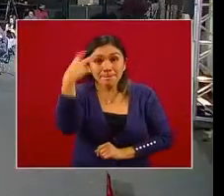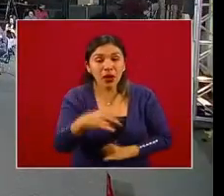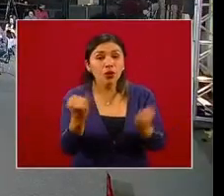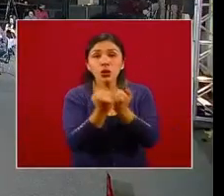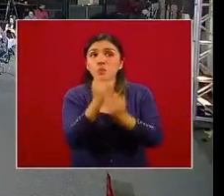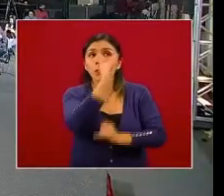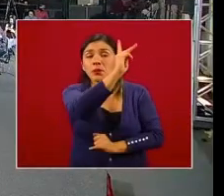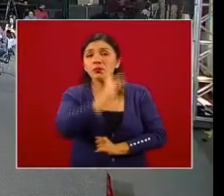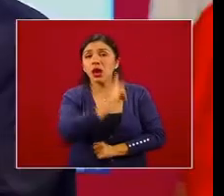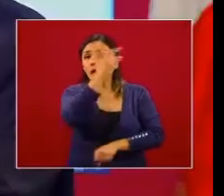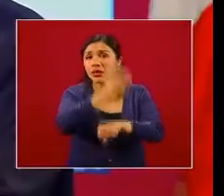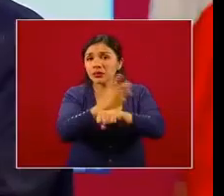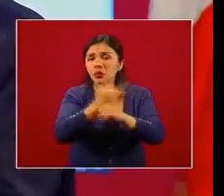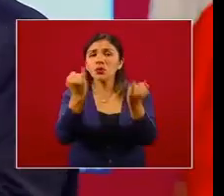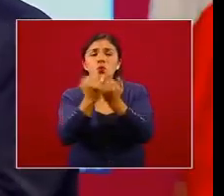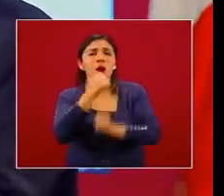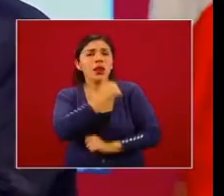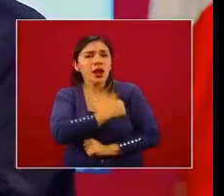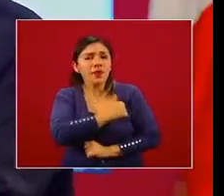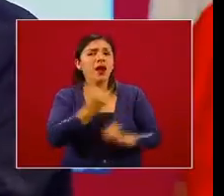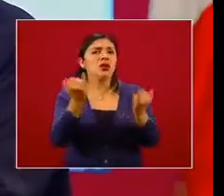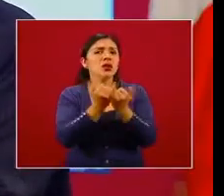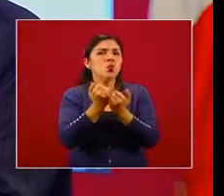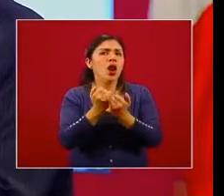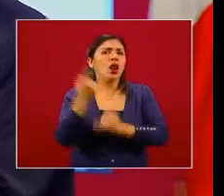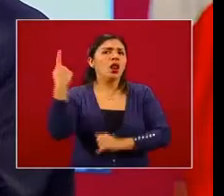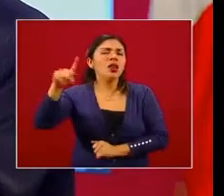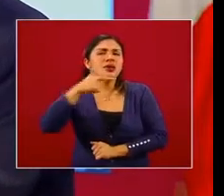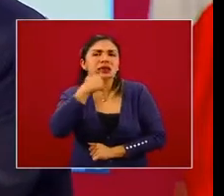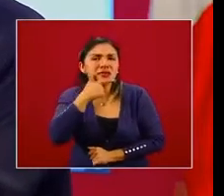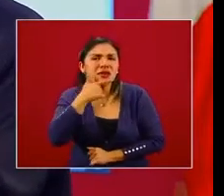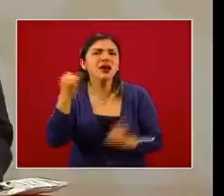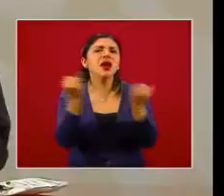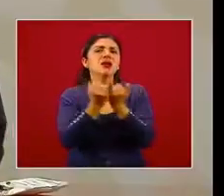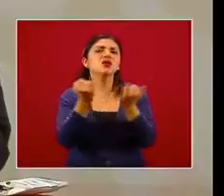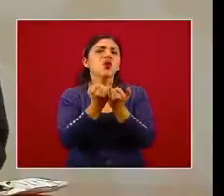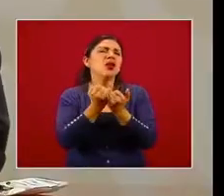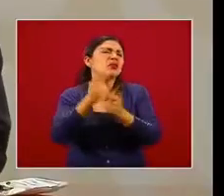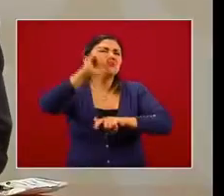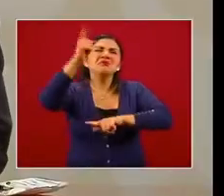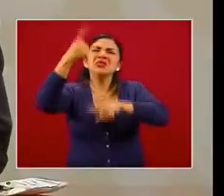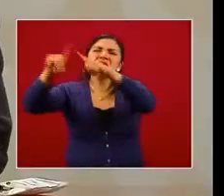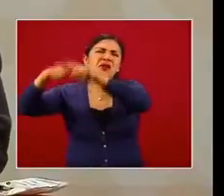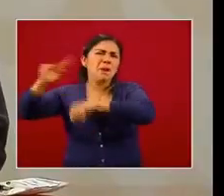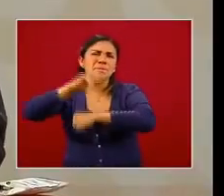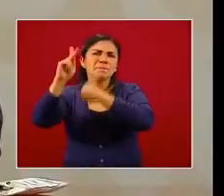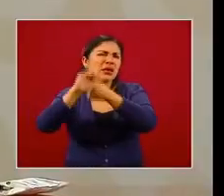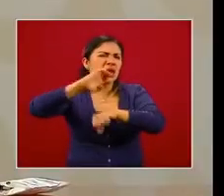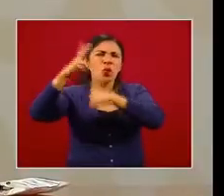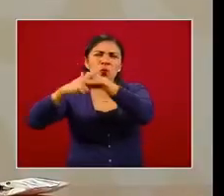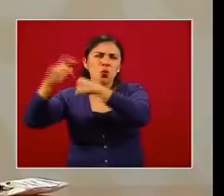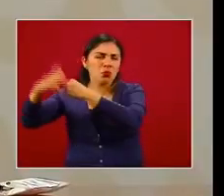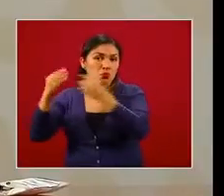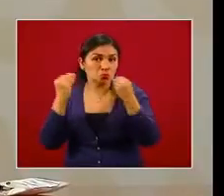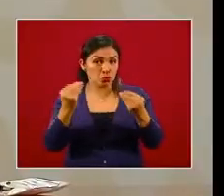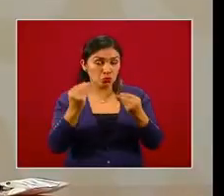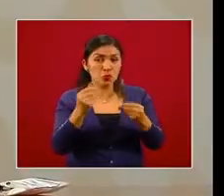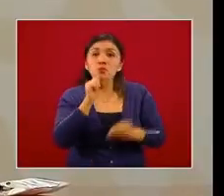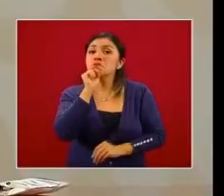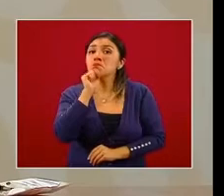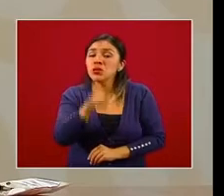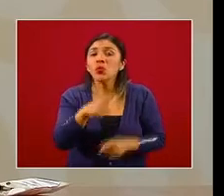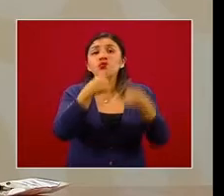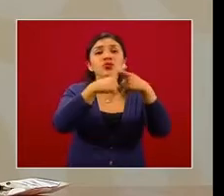more concerned with that than the fatality rate. Mexico, just the same as in the US, in Canada, and the United Kingdom, and in other